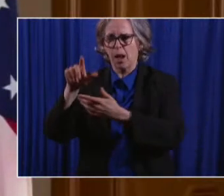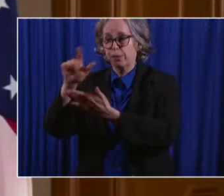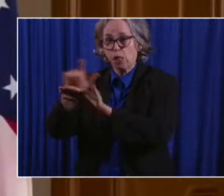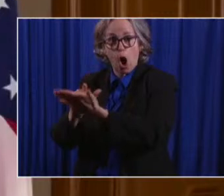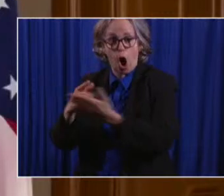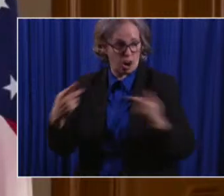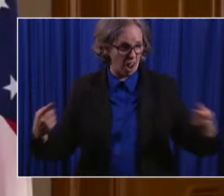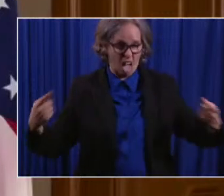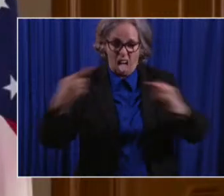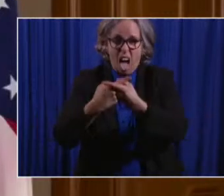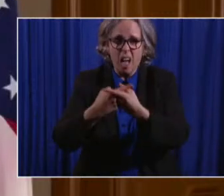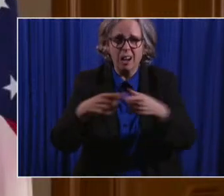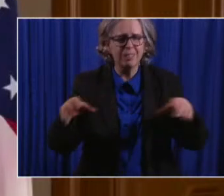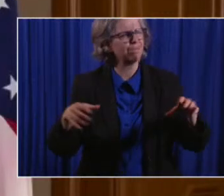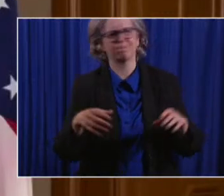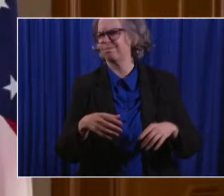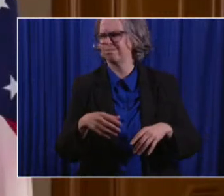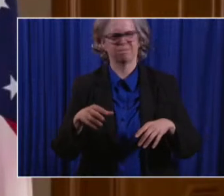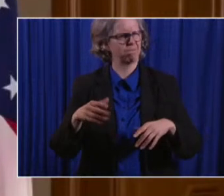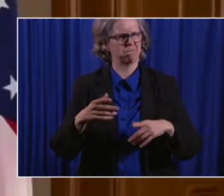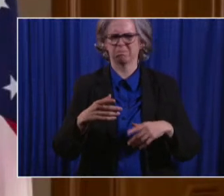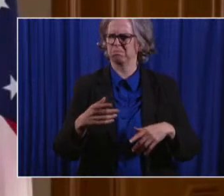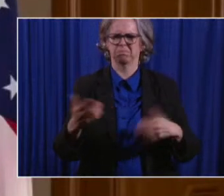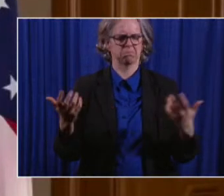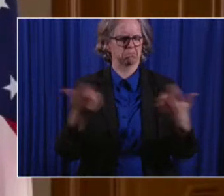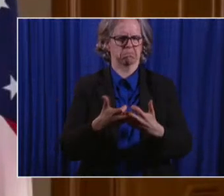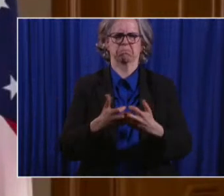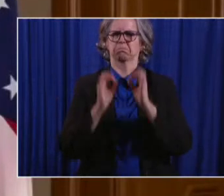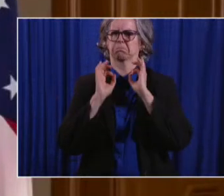by the General Assembly.